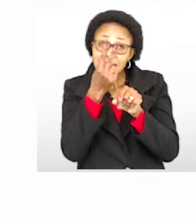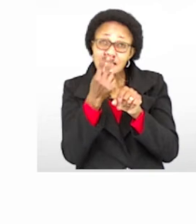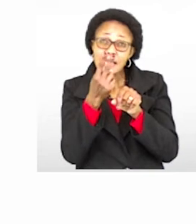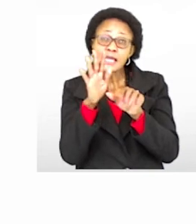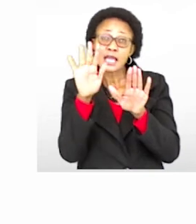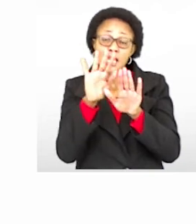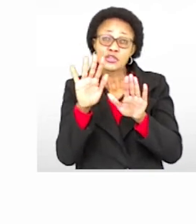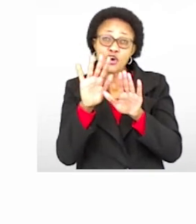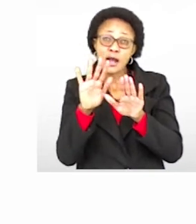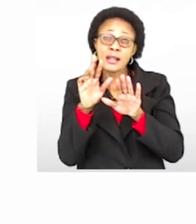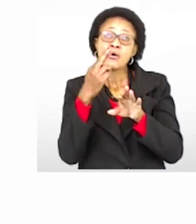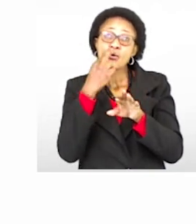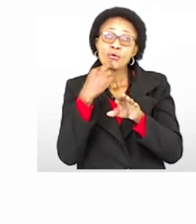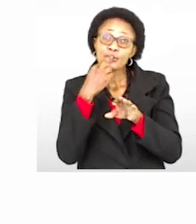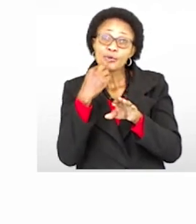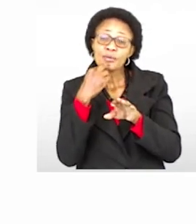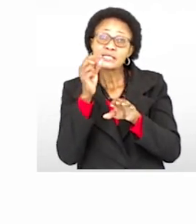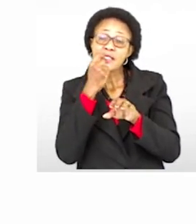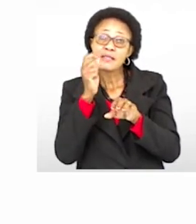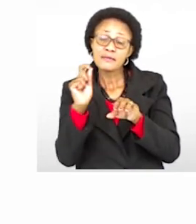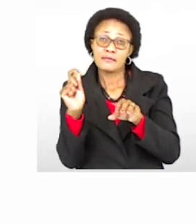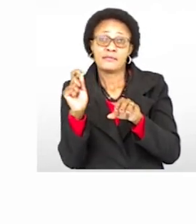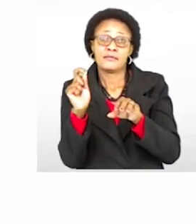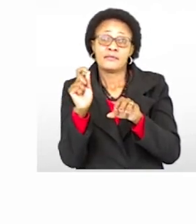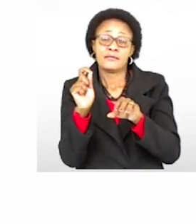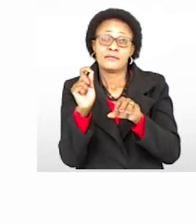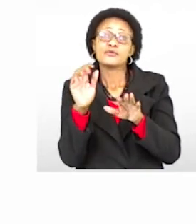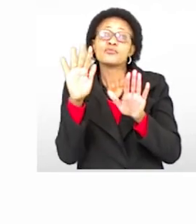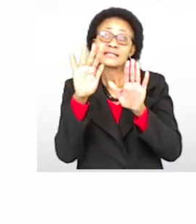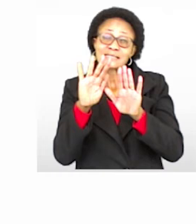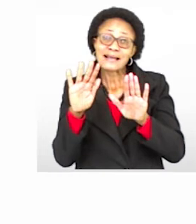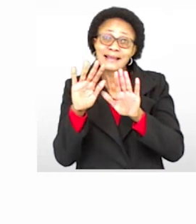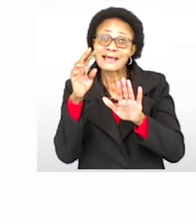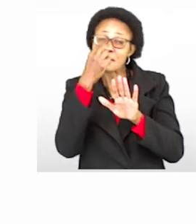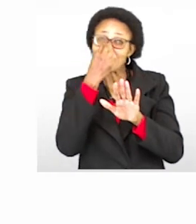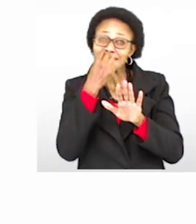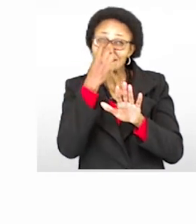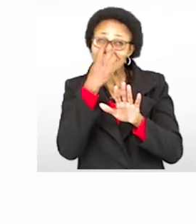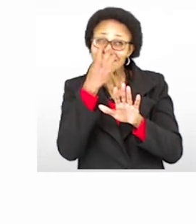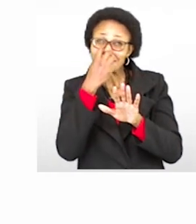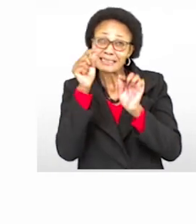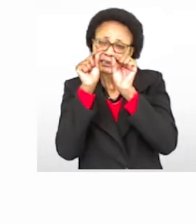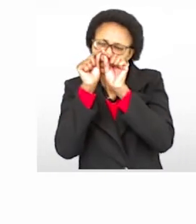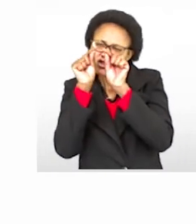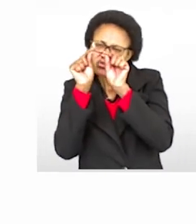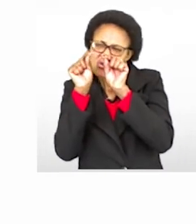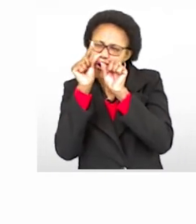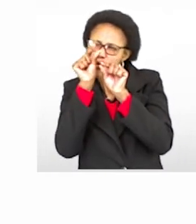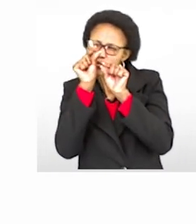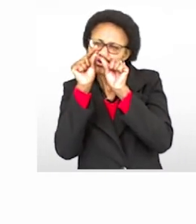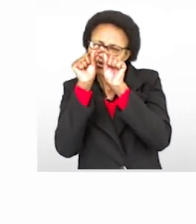your pencil to color those blocks dark. Remember to check with your finger if you're